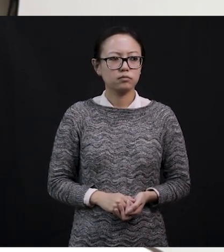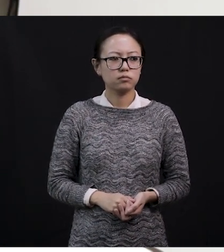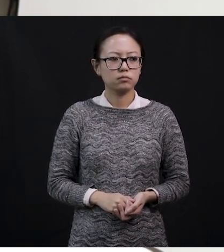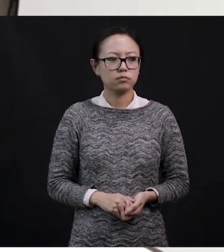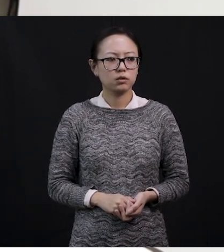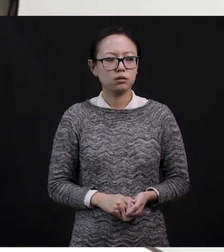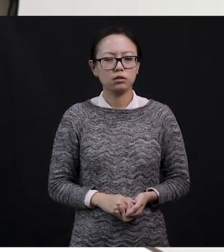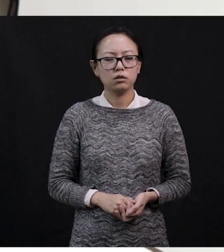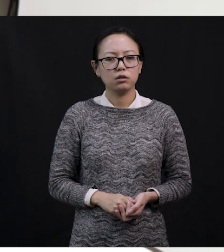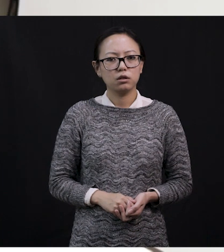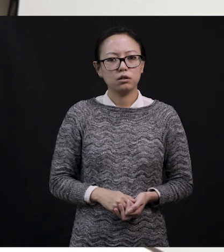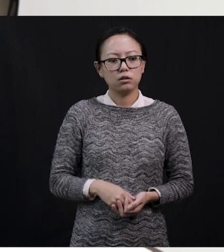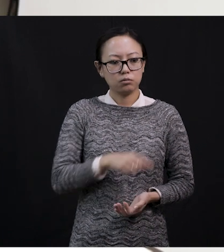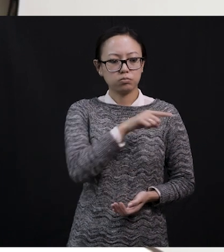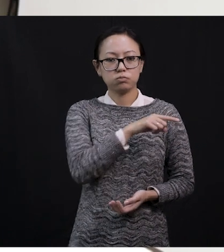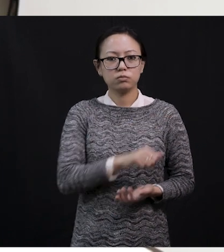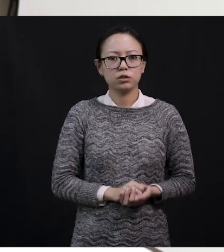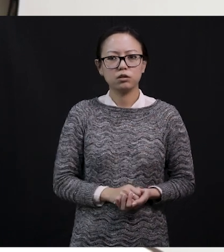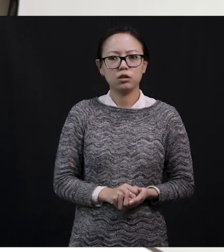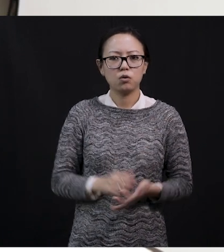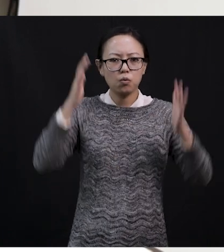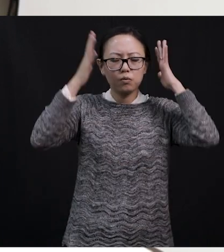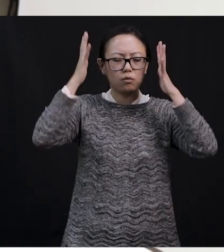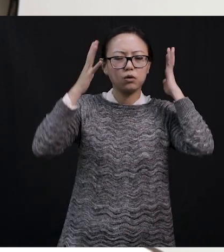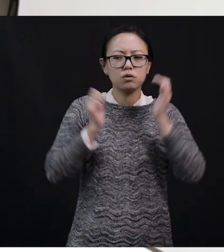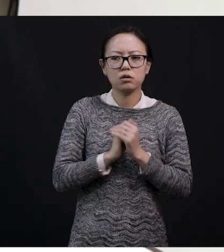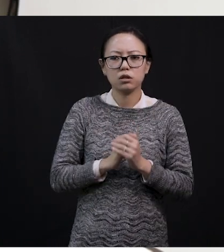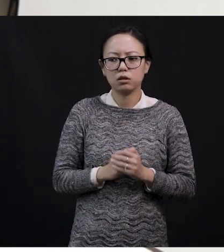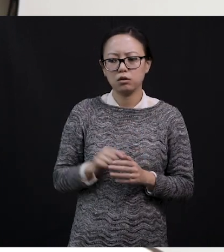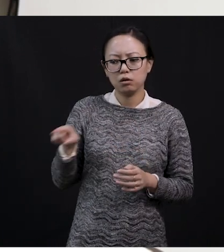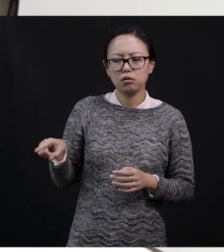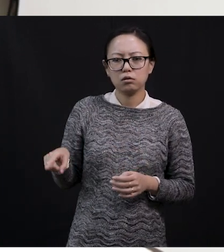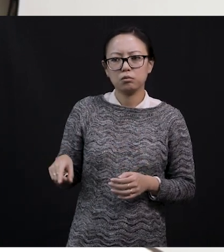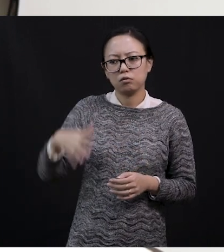why he is turning up, and he left without mentioning anything about a job.